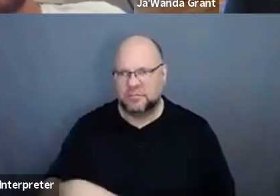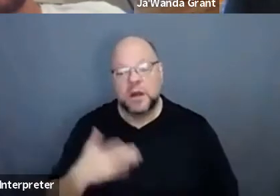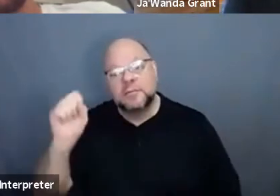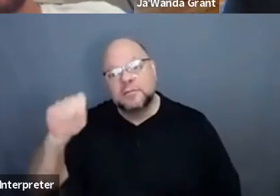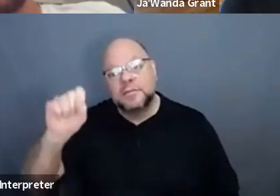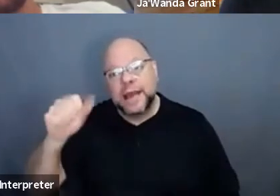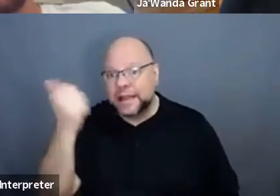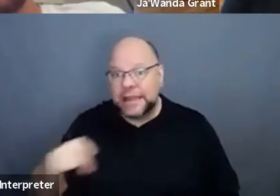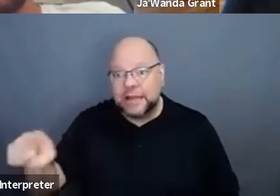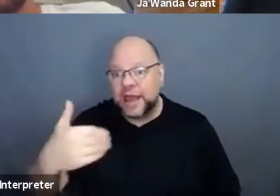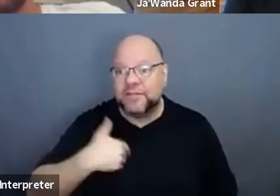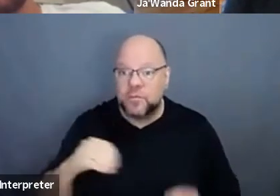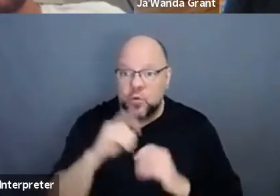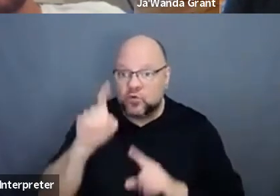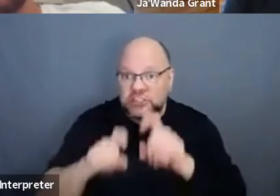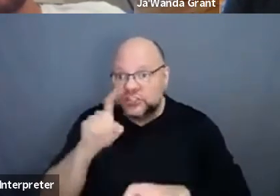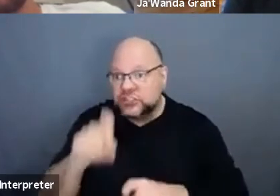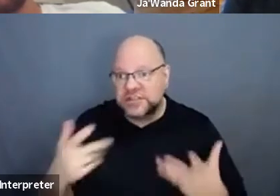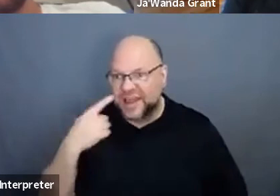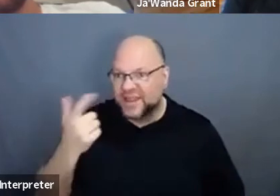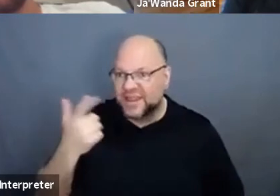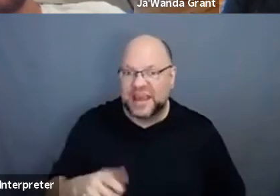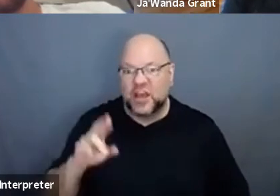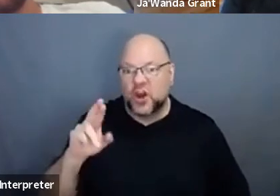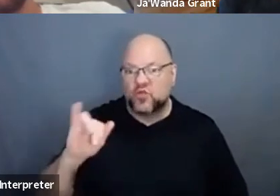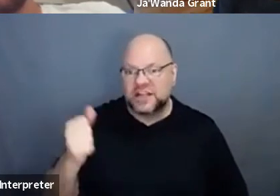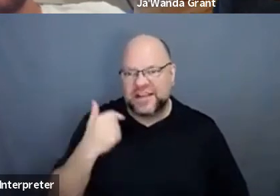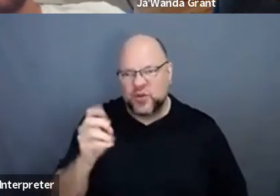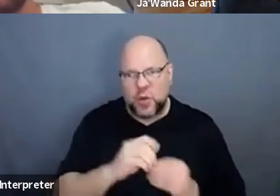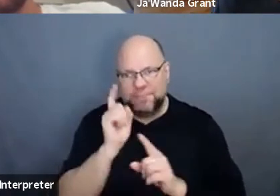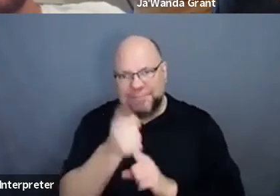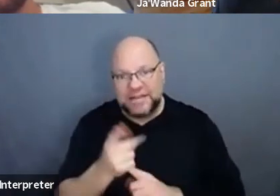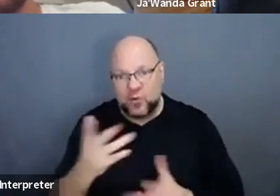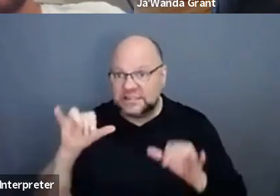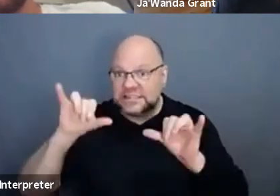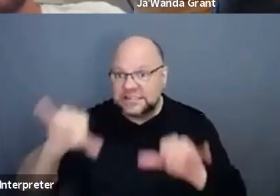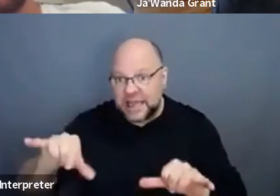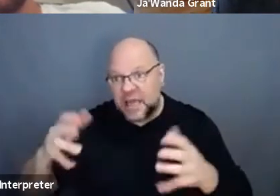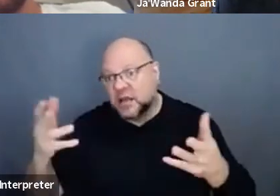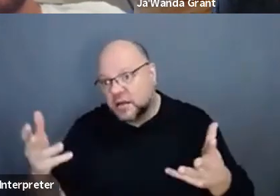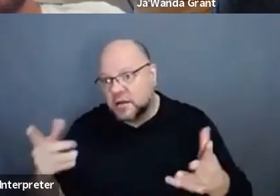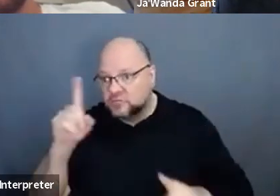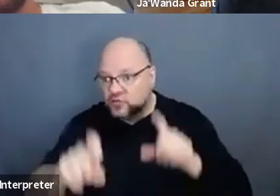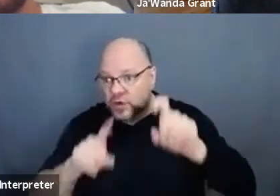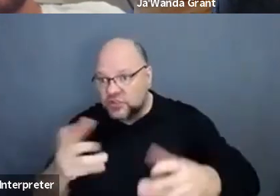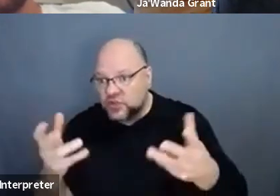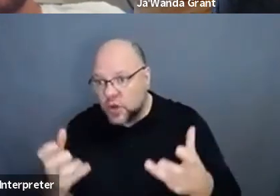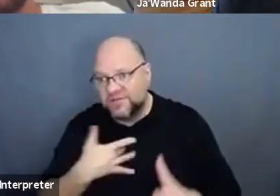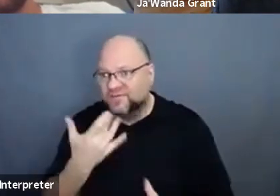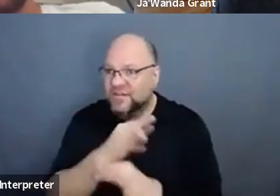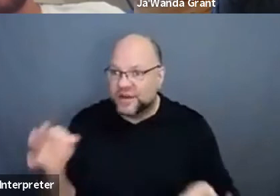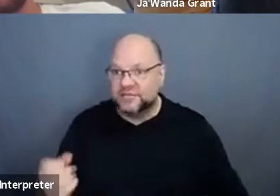if anybody has any additional questions, I think Raja, you said you still have a few minutes. If anyone wants to ask any questions, feel